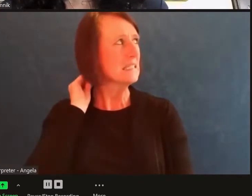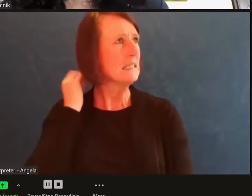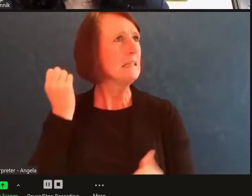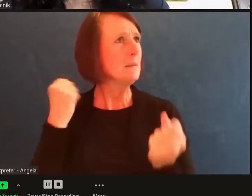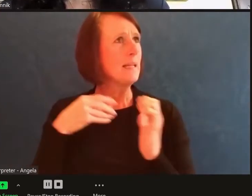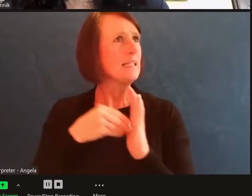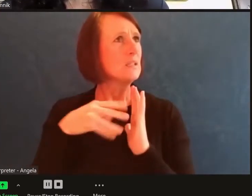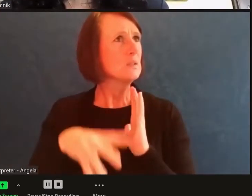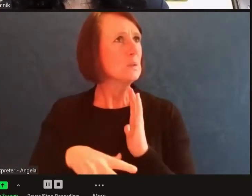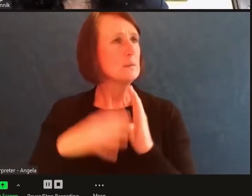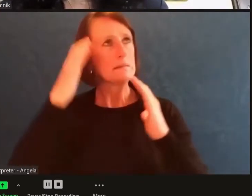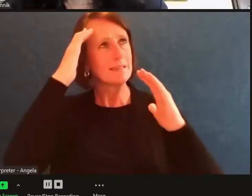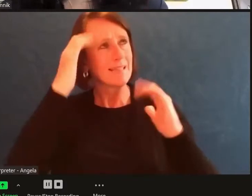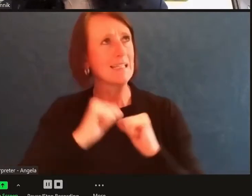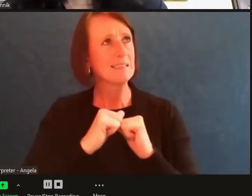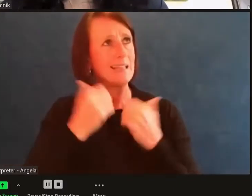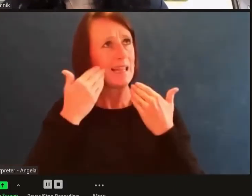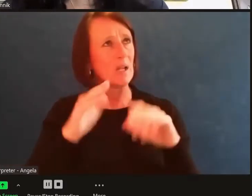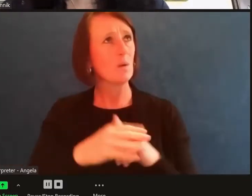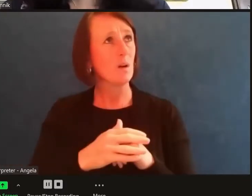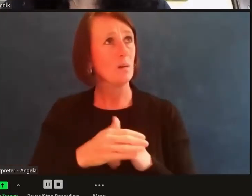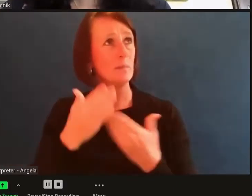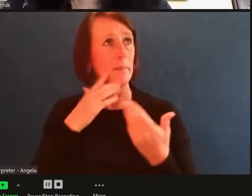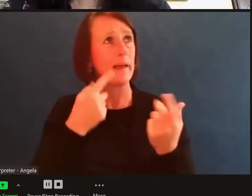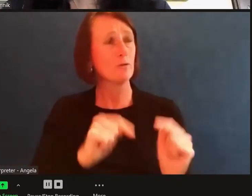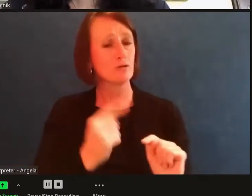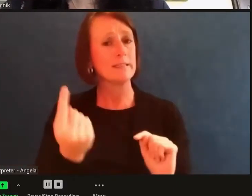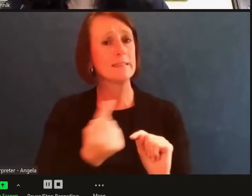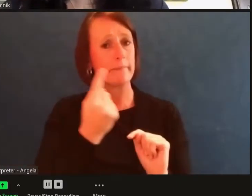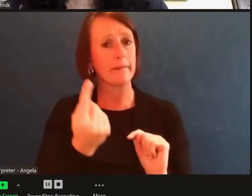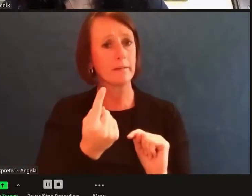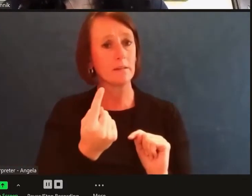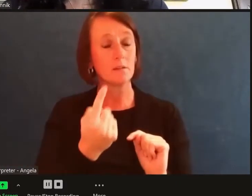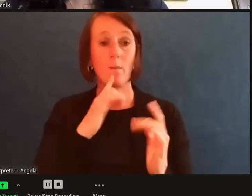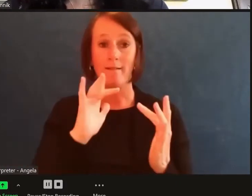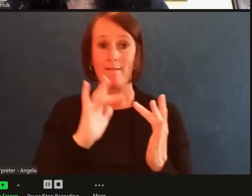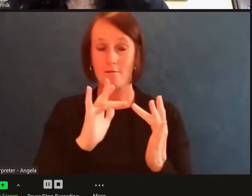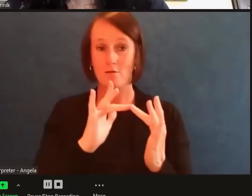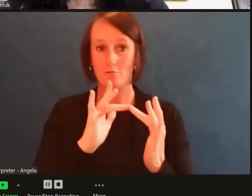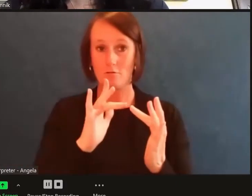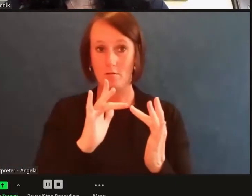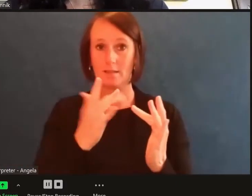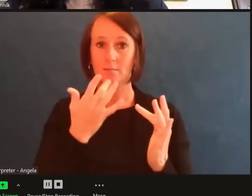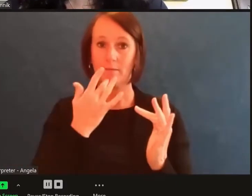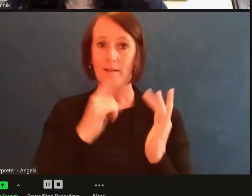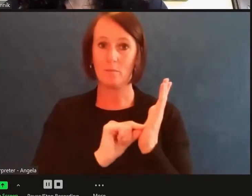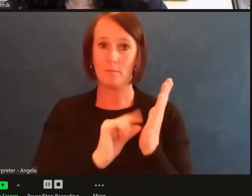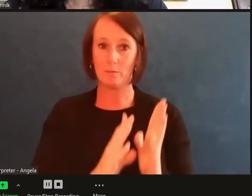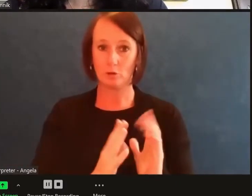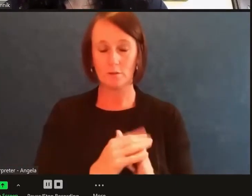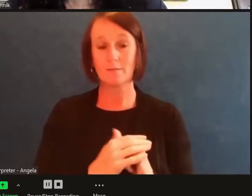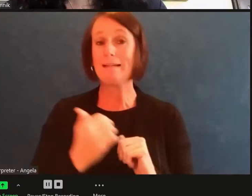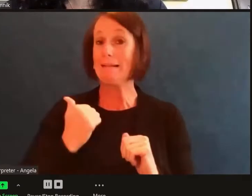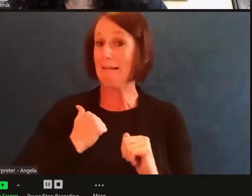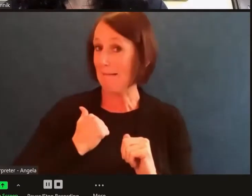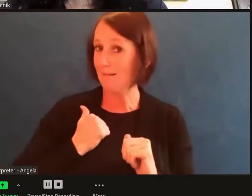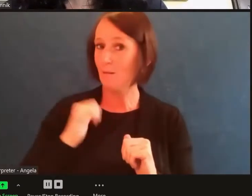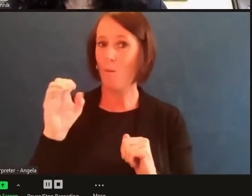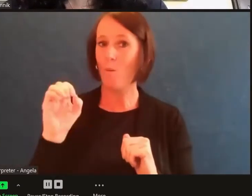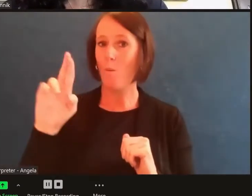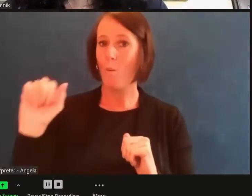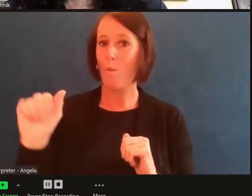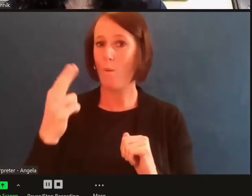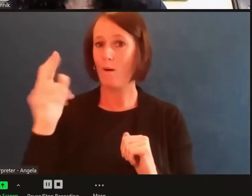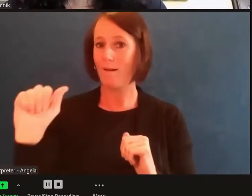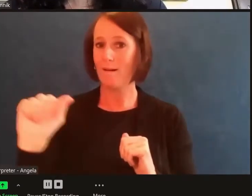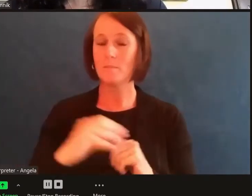of anxiety. And I thought, maybe I can try something. So I contacted my favorite publisher, a Canadian publisher, Orca, and said